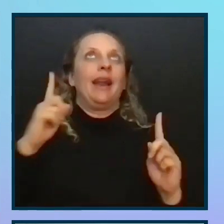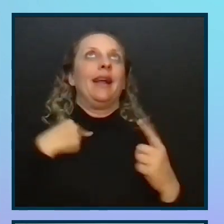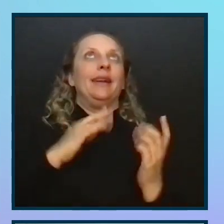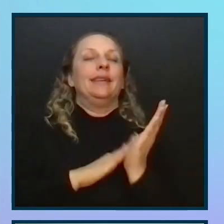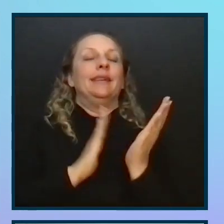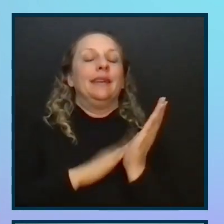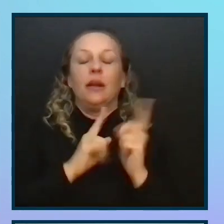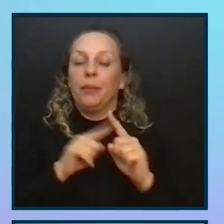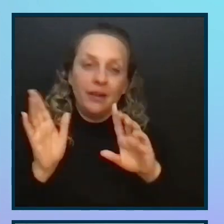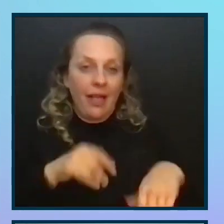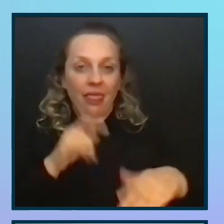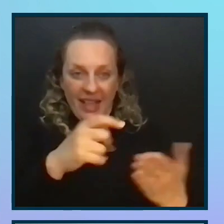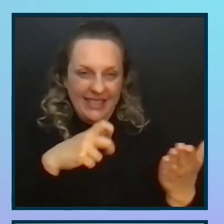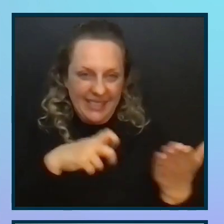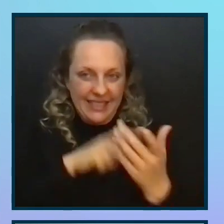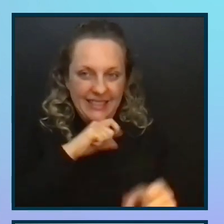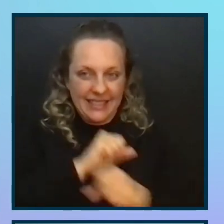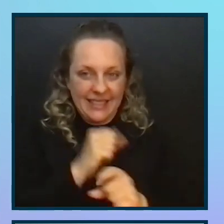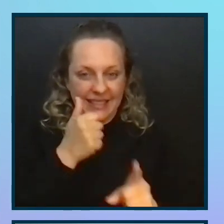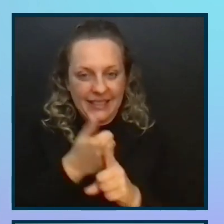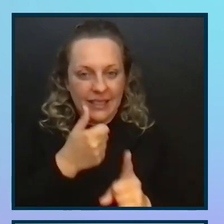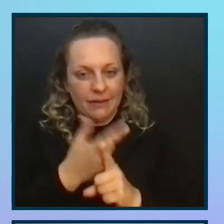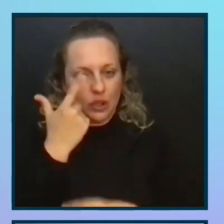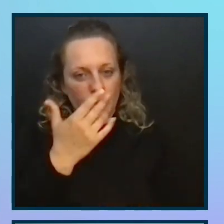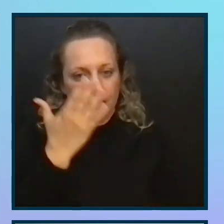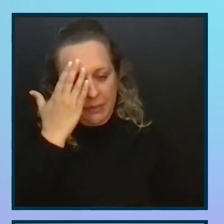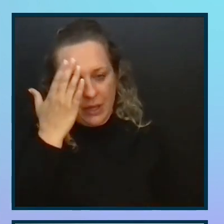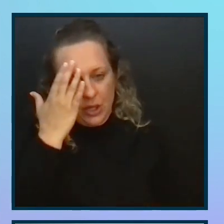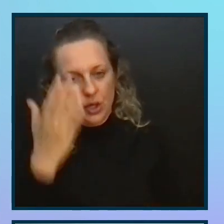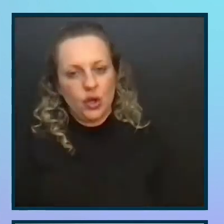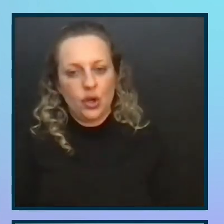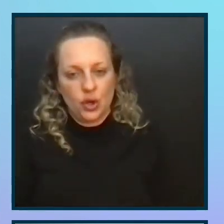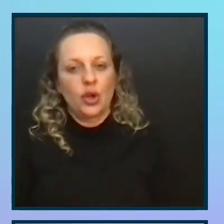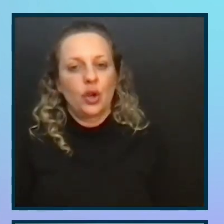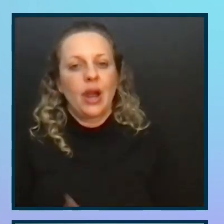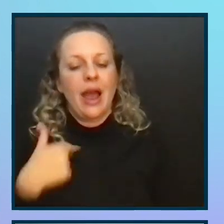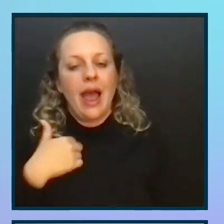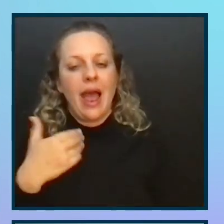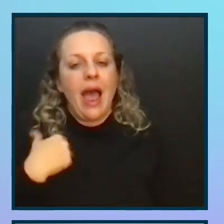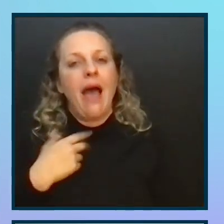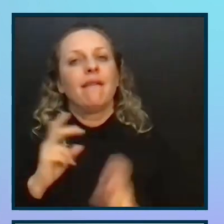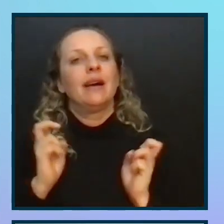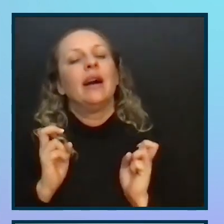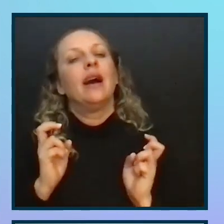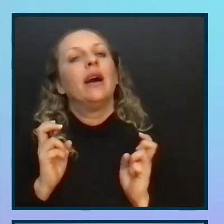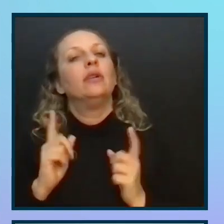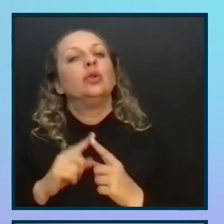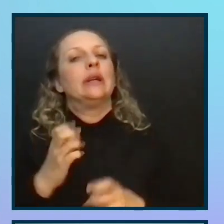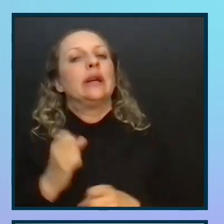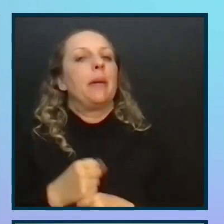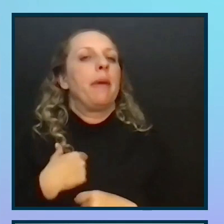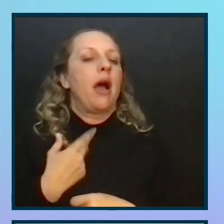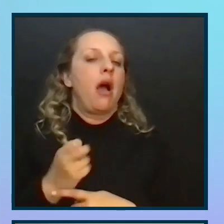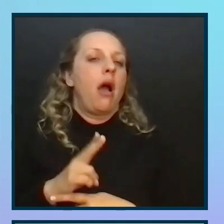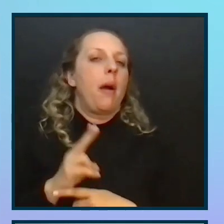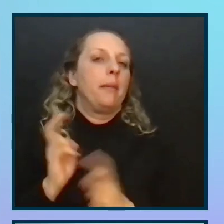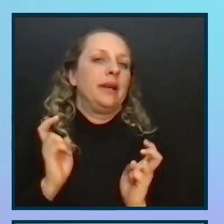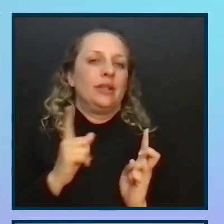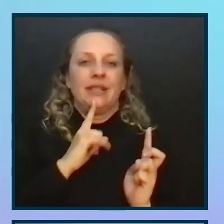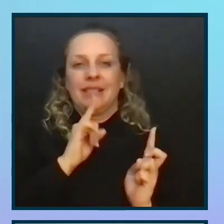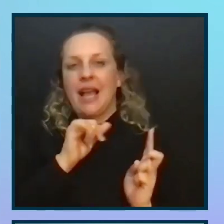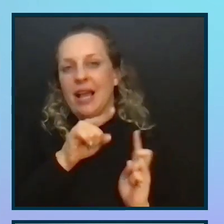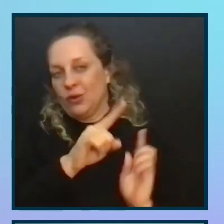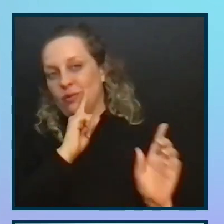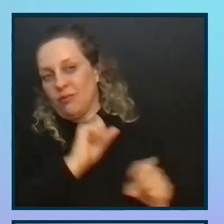but it's really just, it should look really familiar. So I have a title to my GitHub issue. This is the actual extension repo, by the